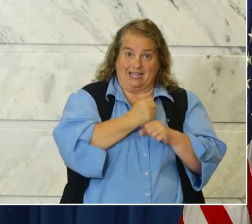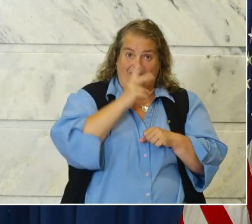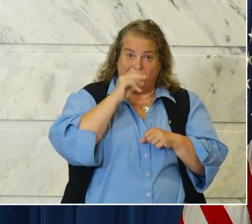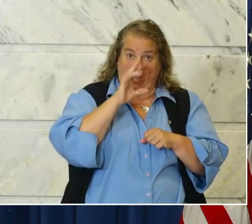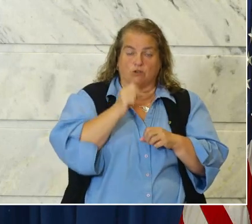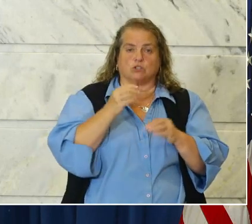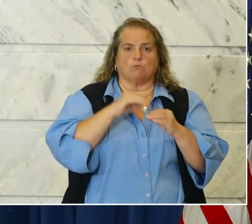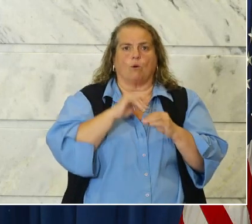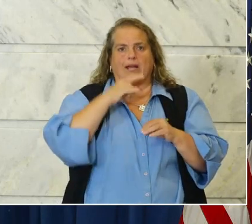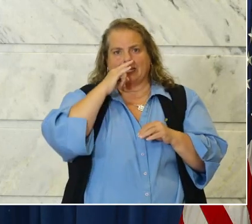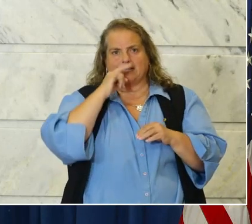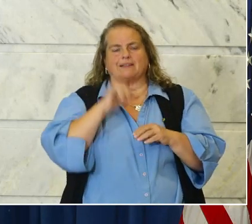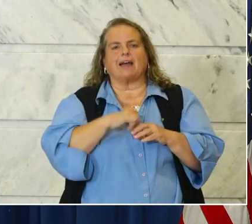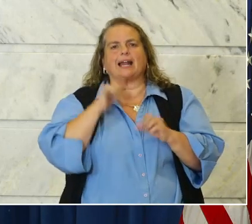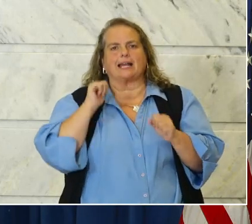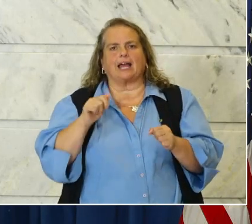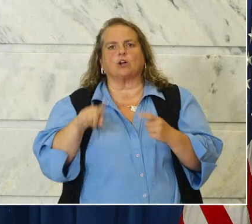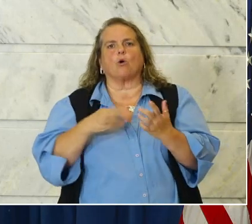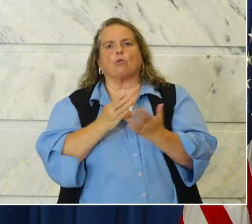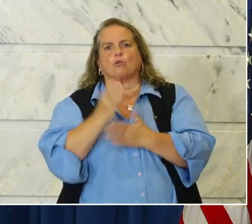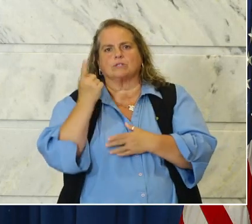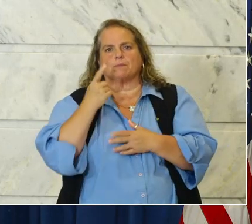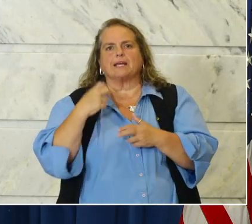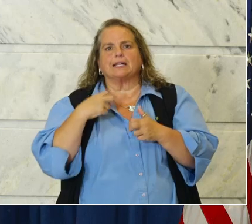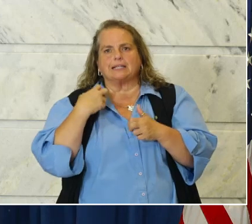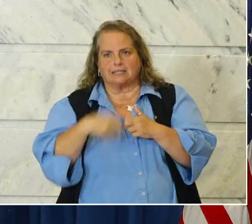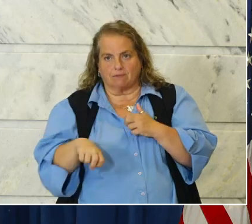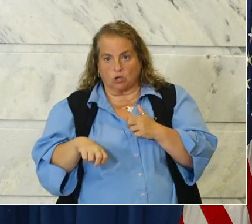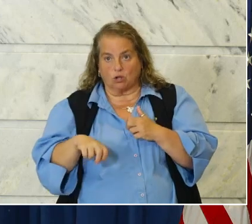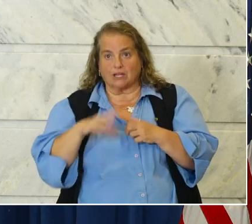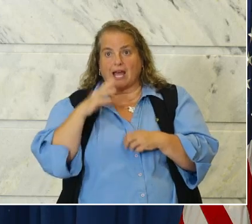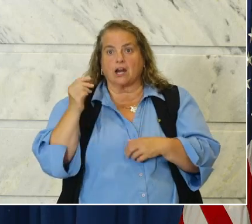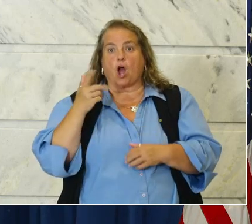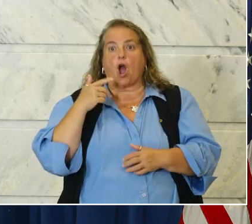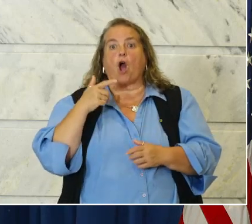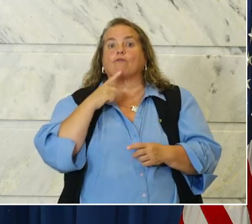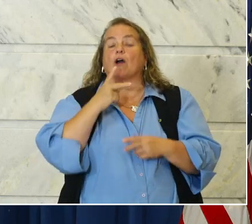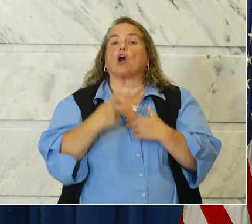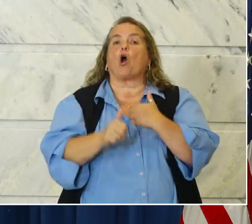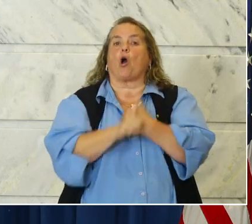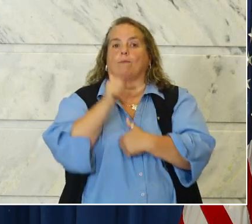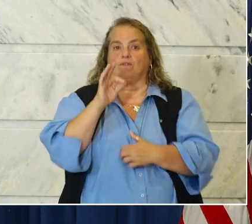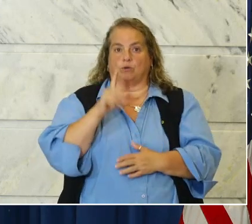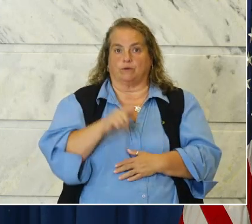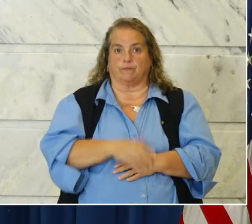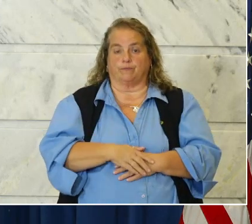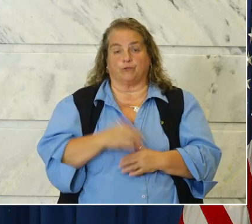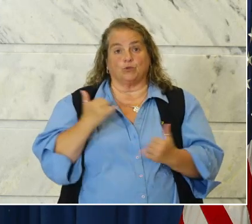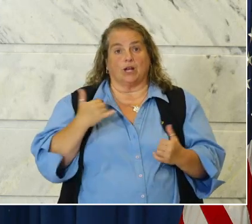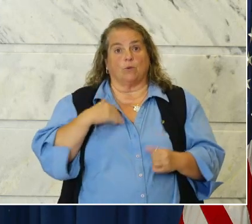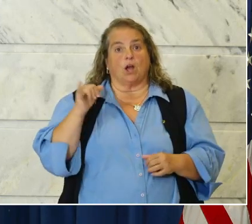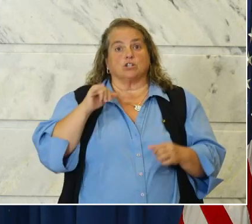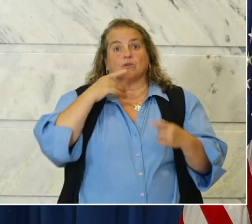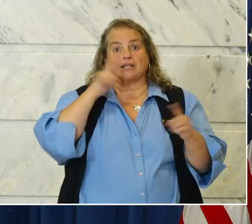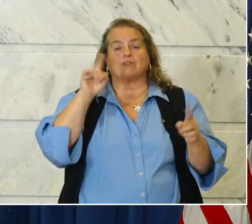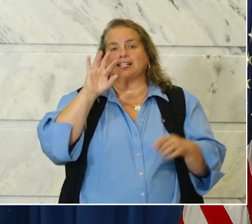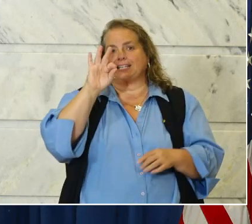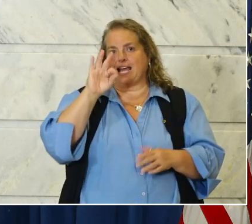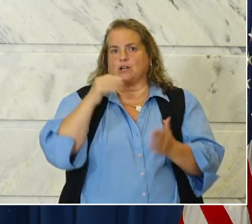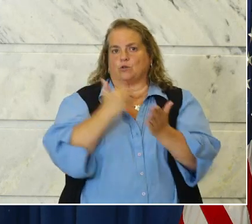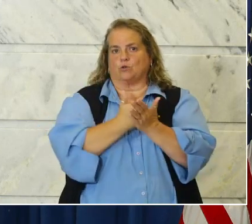that at least can go through something difficult and harmful. Today we're also announcing 9 new